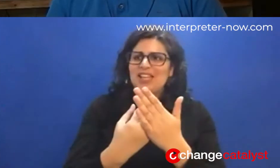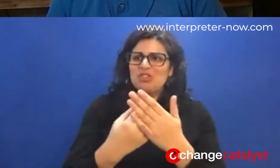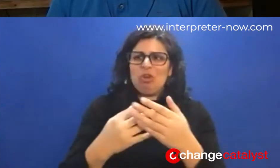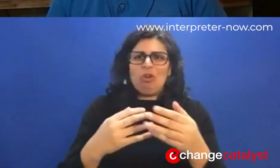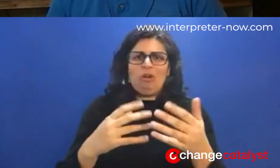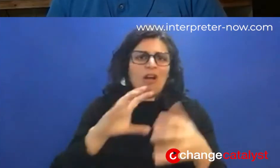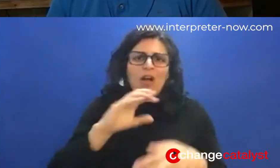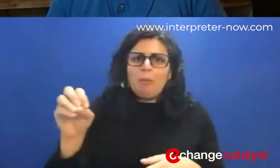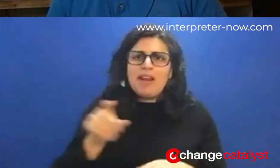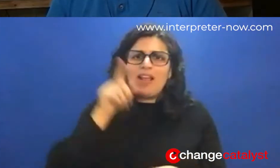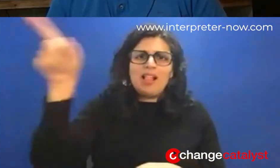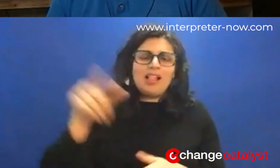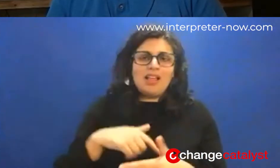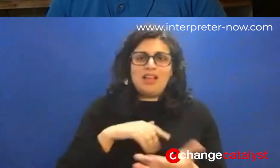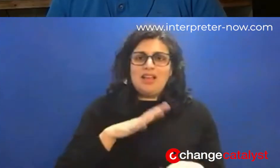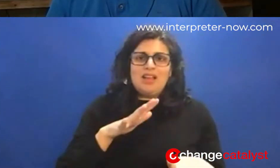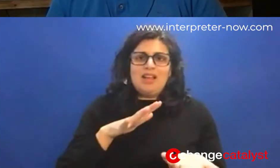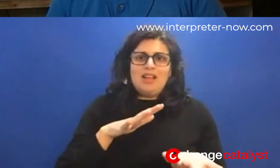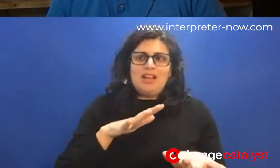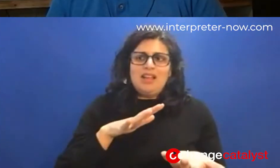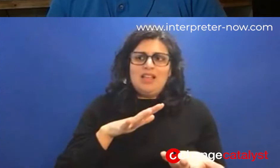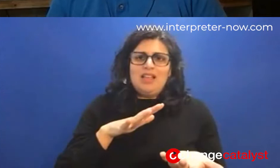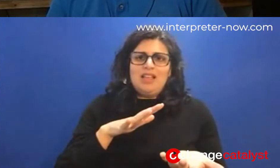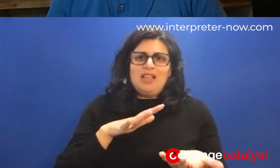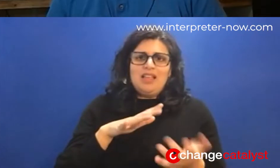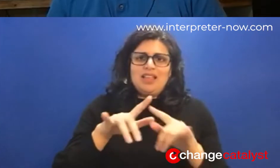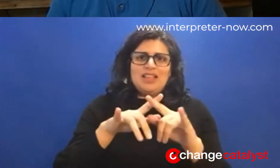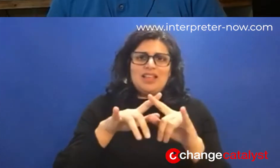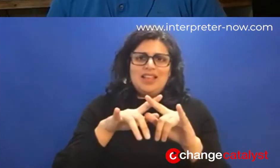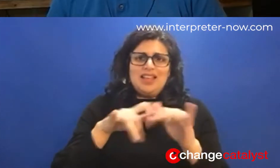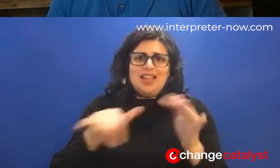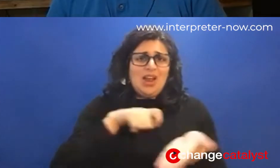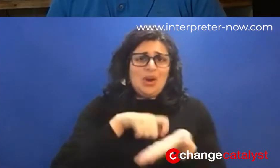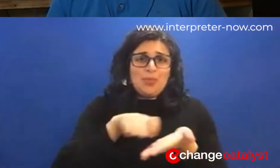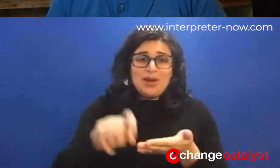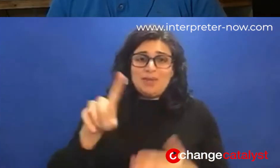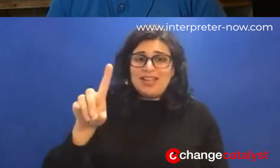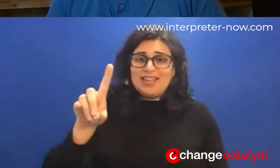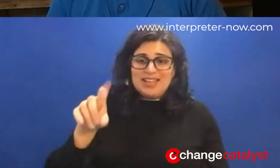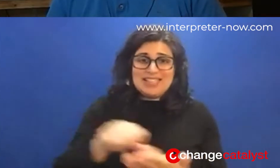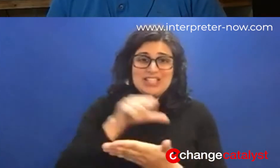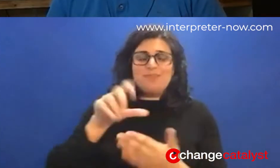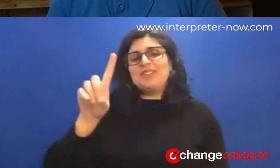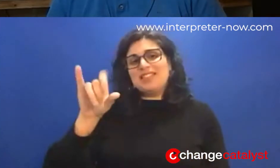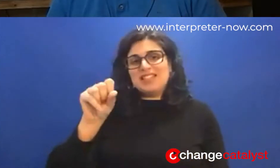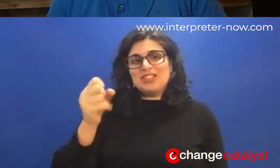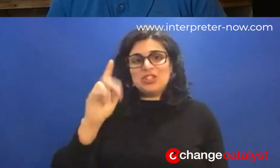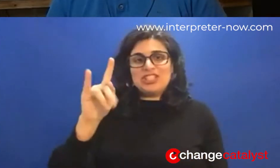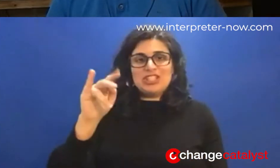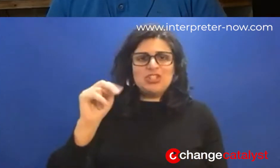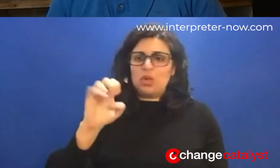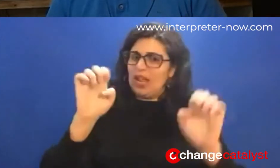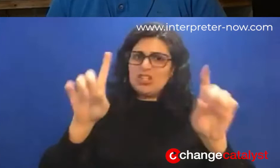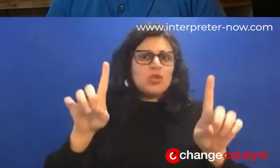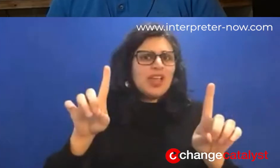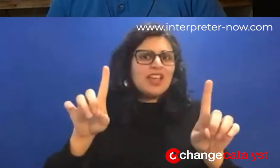that I'm in the middle, I'm writing a dissertation for my doctorate. So education was not a question.